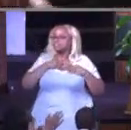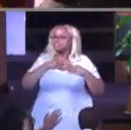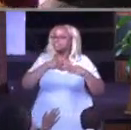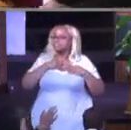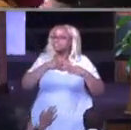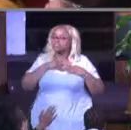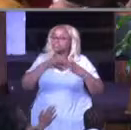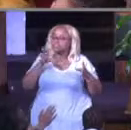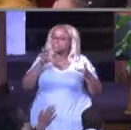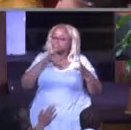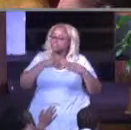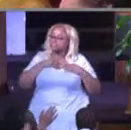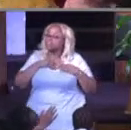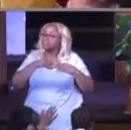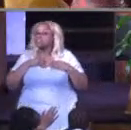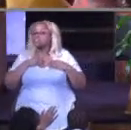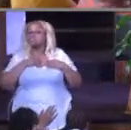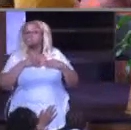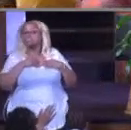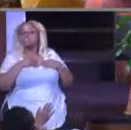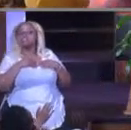Receive! Receive!